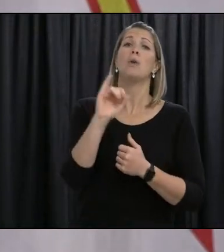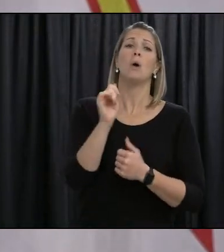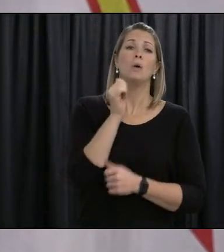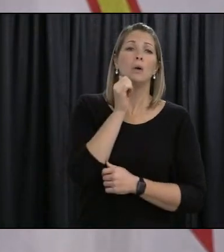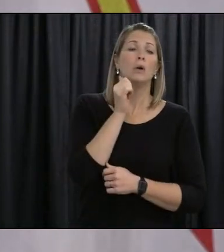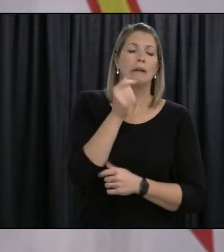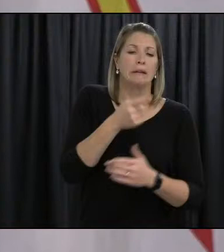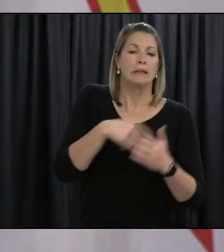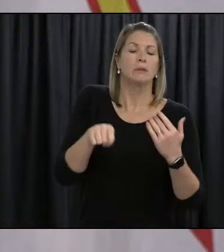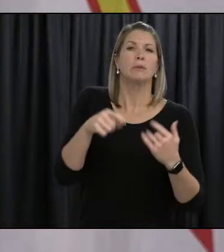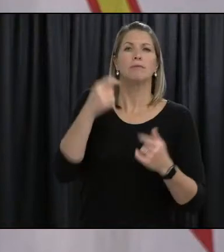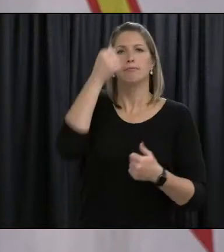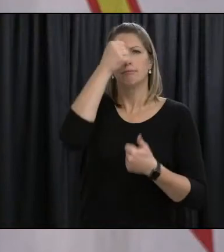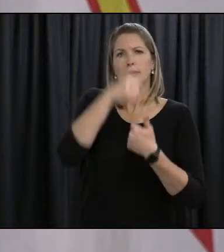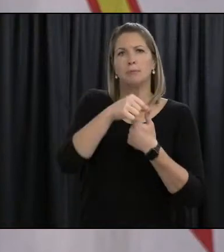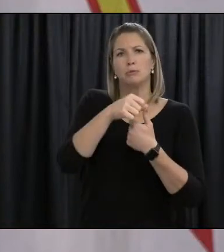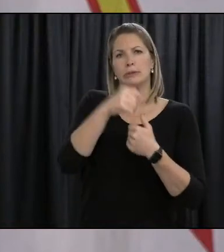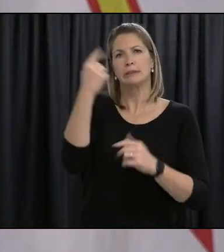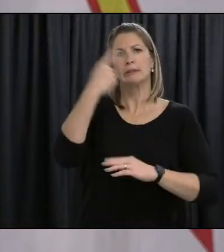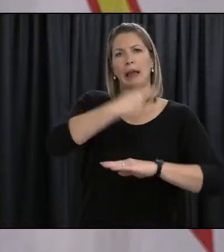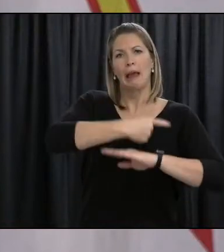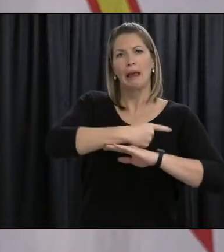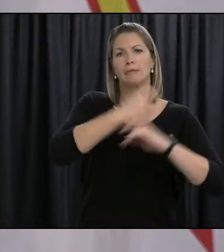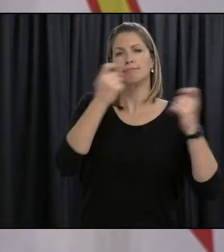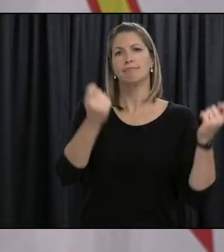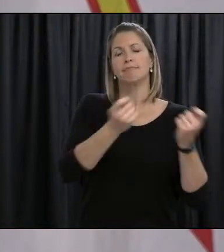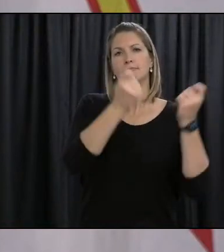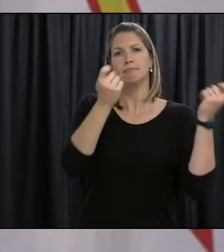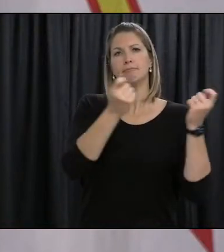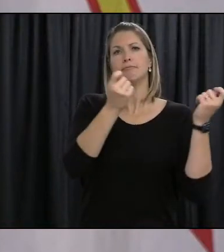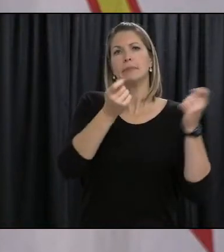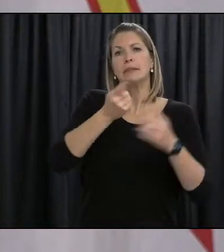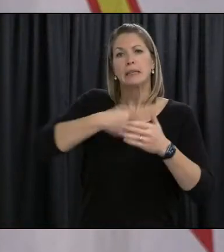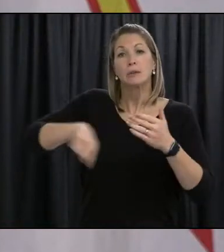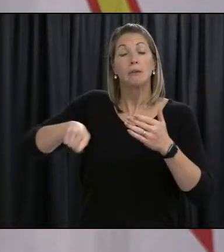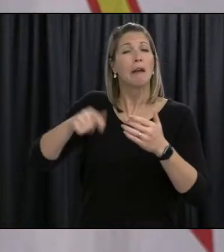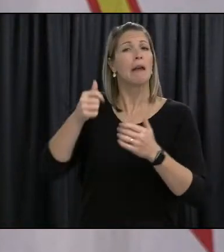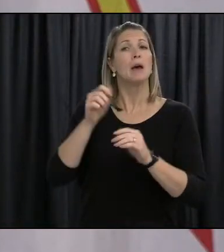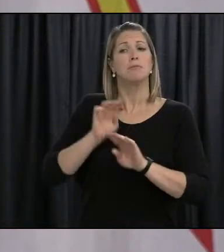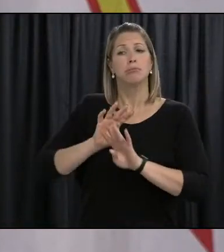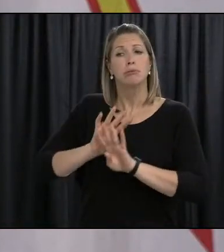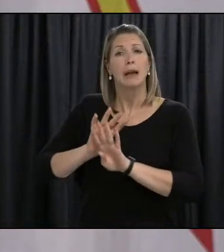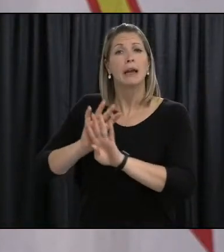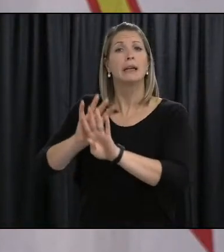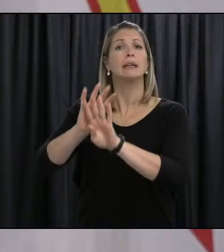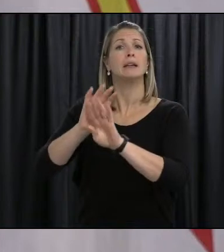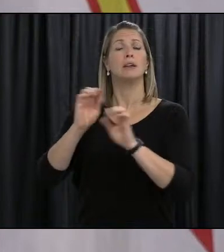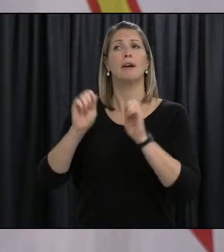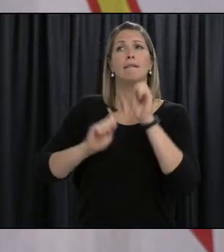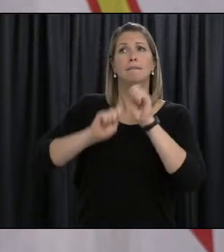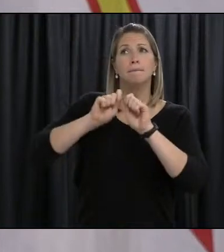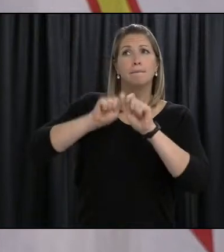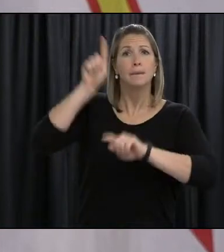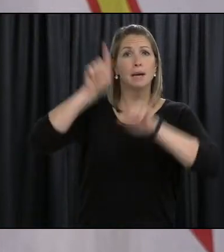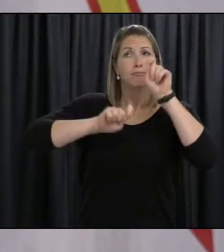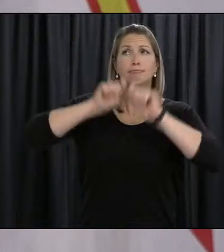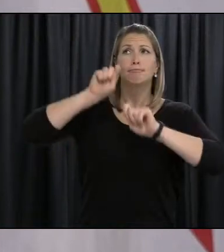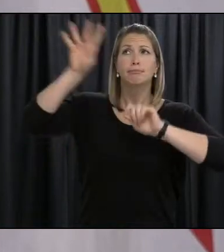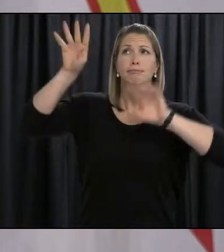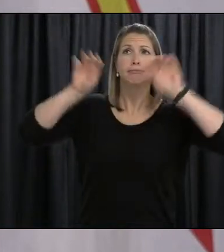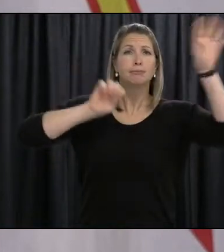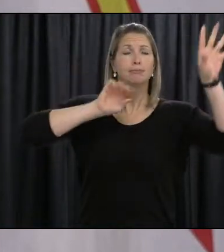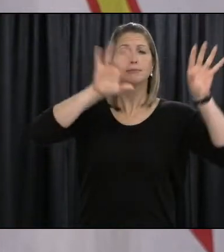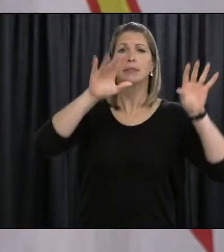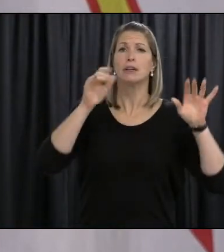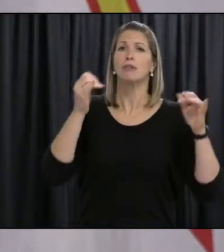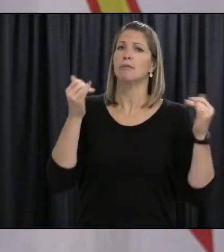upcoming holidays. And while large-scale community events such as parades, fireworks, tree lighting ceremonies, and bonfires are not